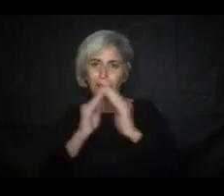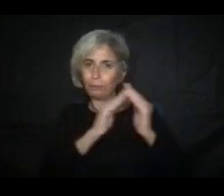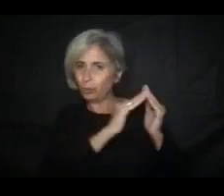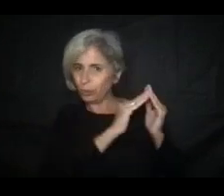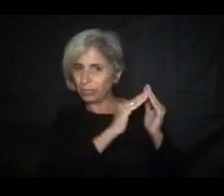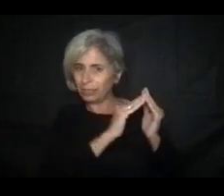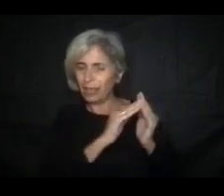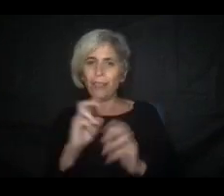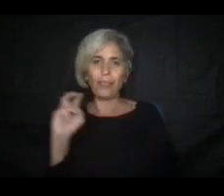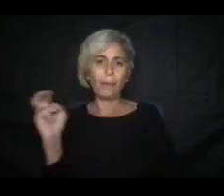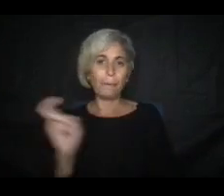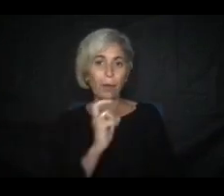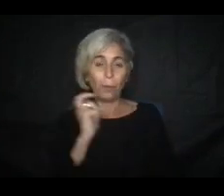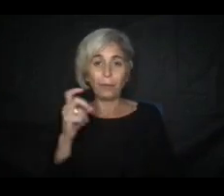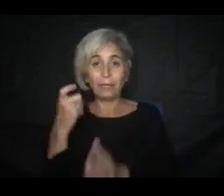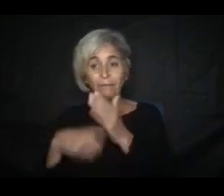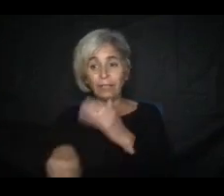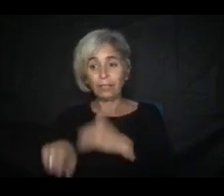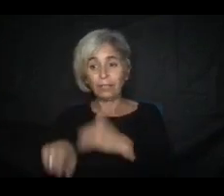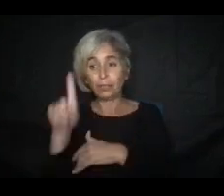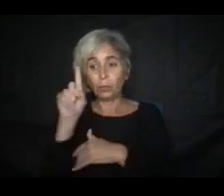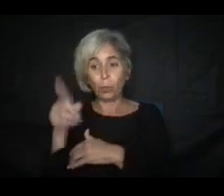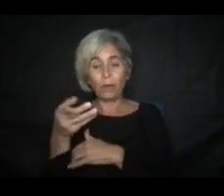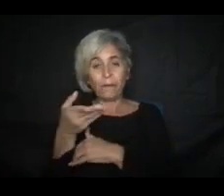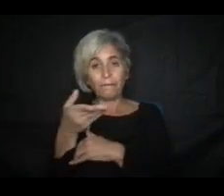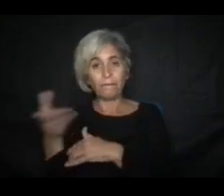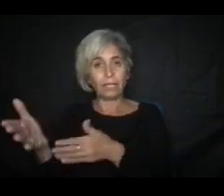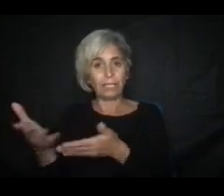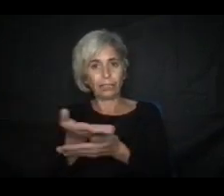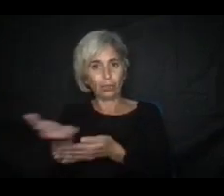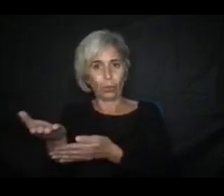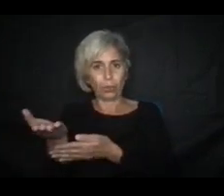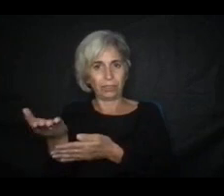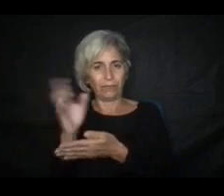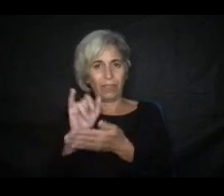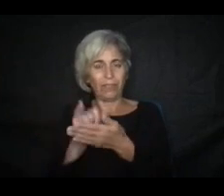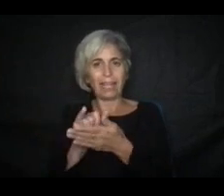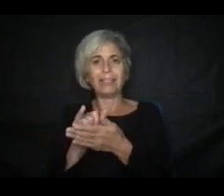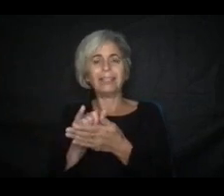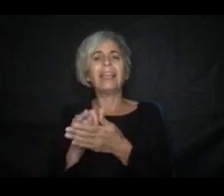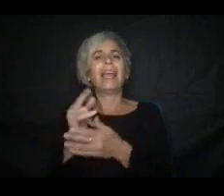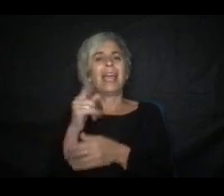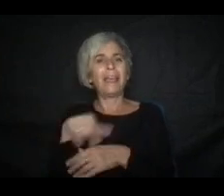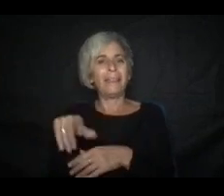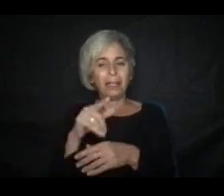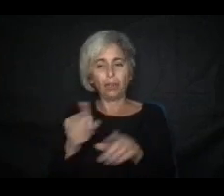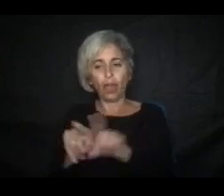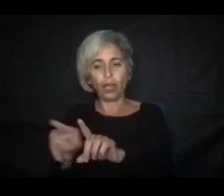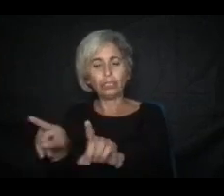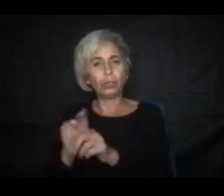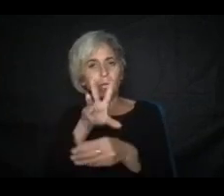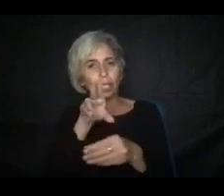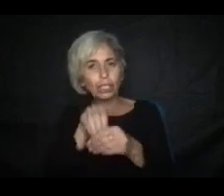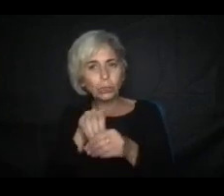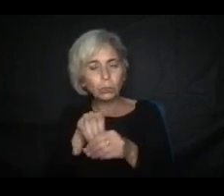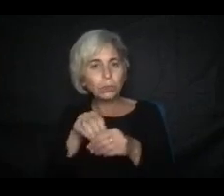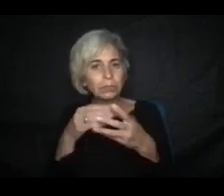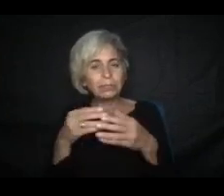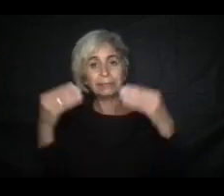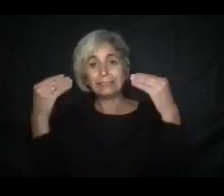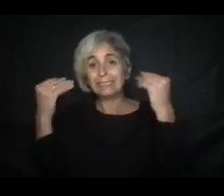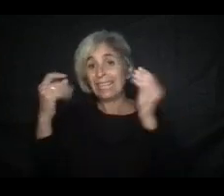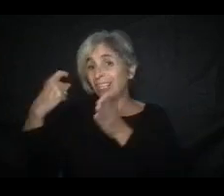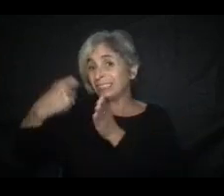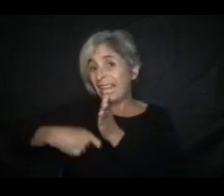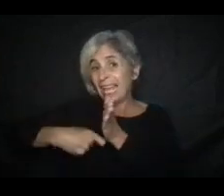mobility fee is one funding source for that. And essentially the funding source, it also includes sales tax,